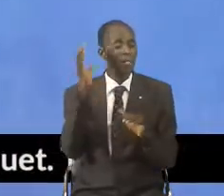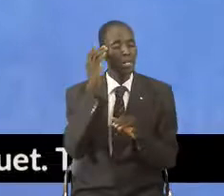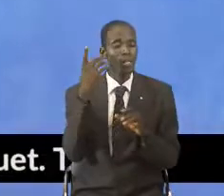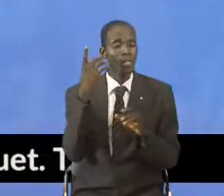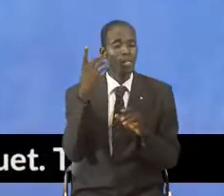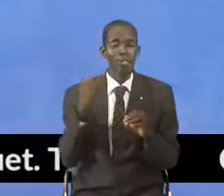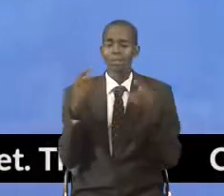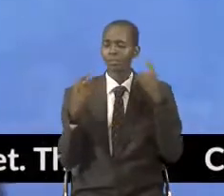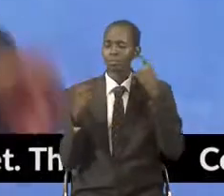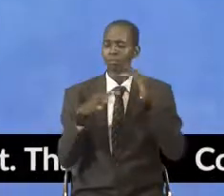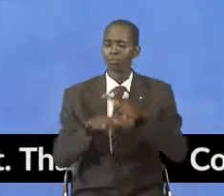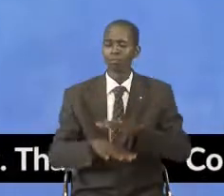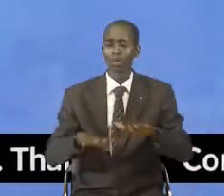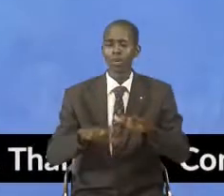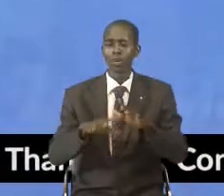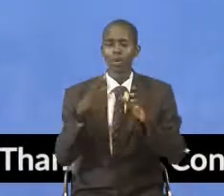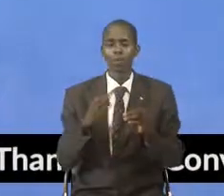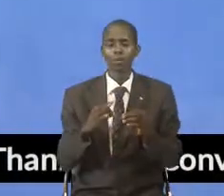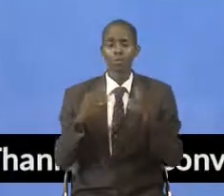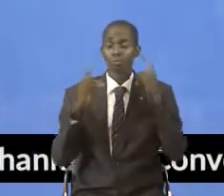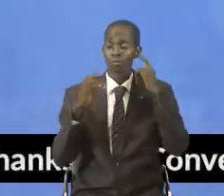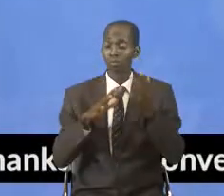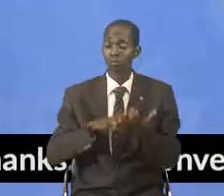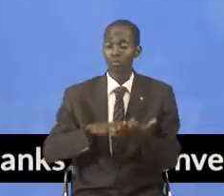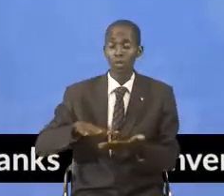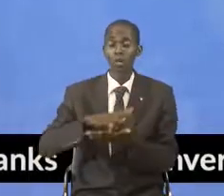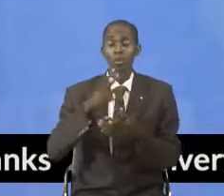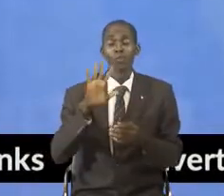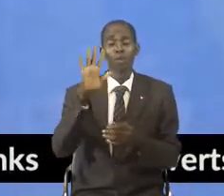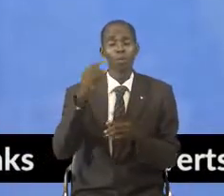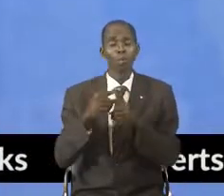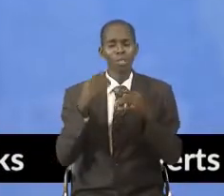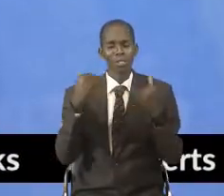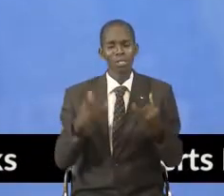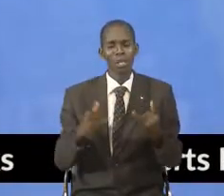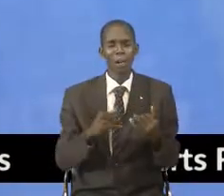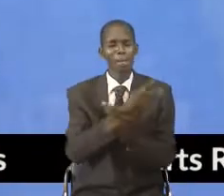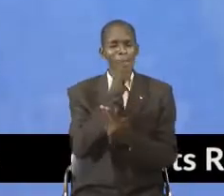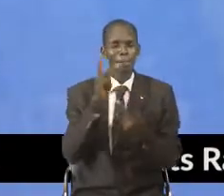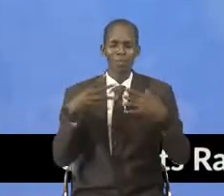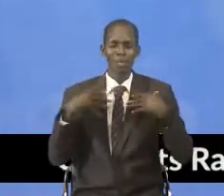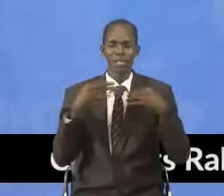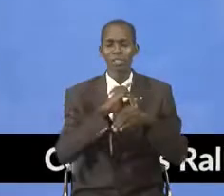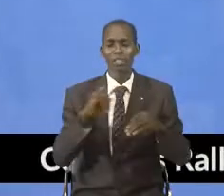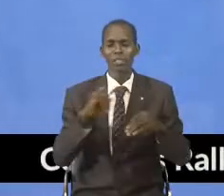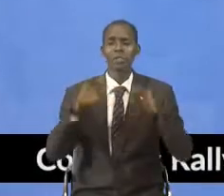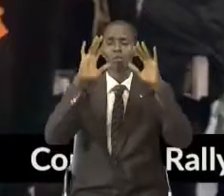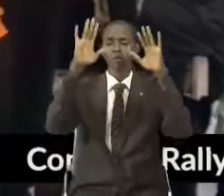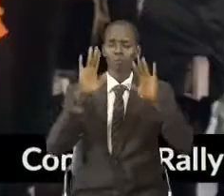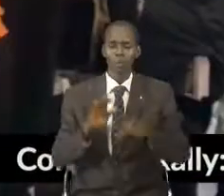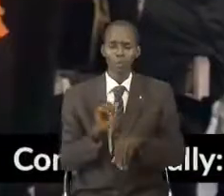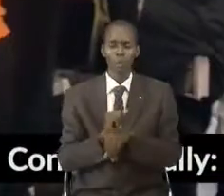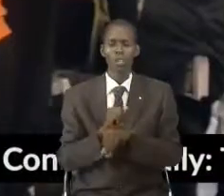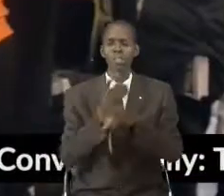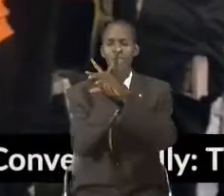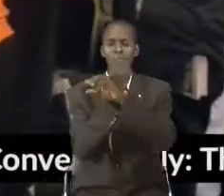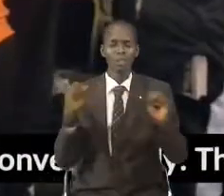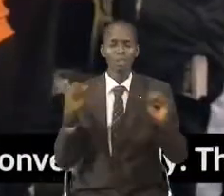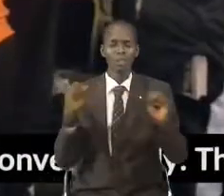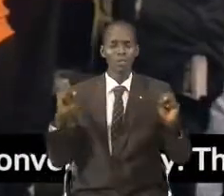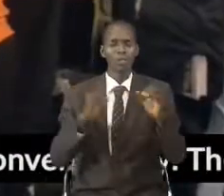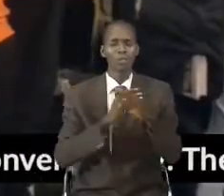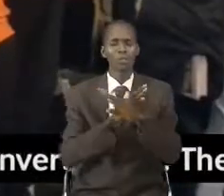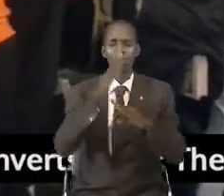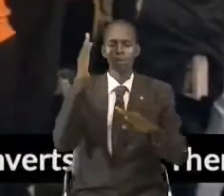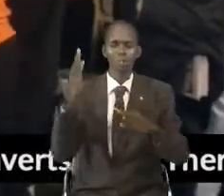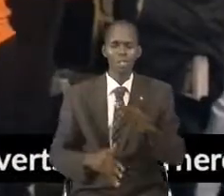Everywhere that we're hearing the sound of the voice now, perfect healing,